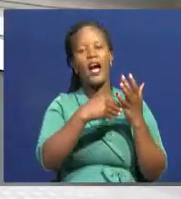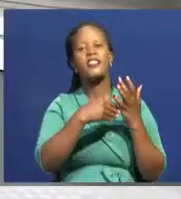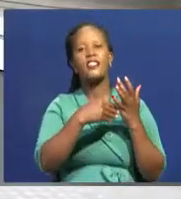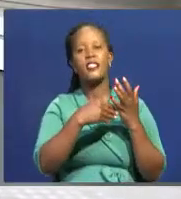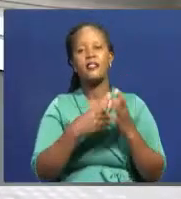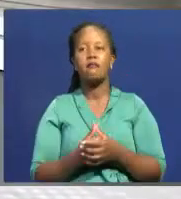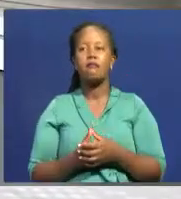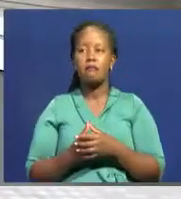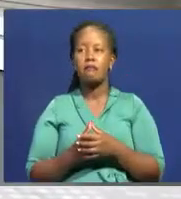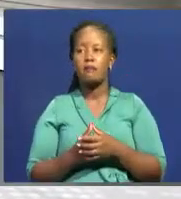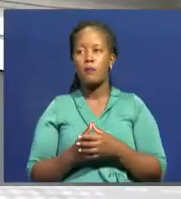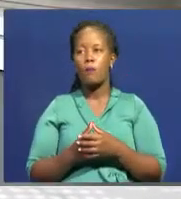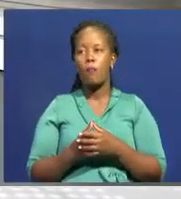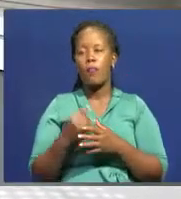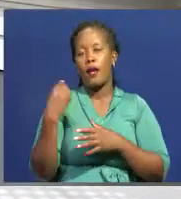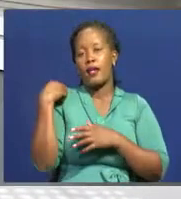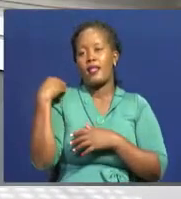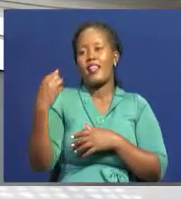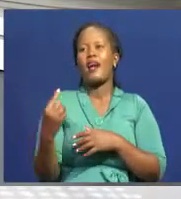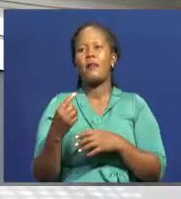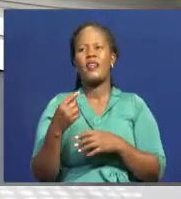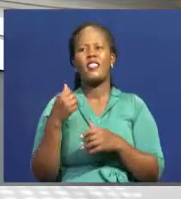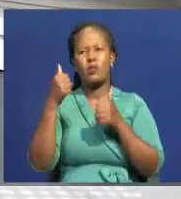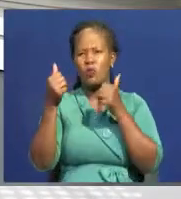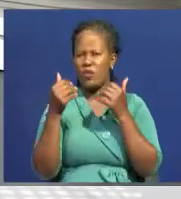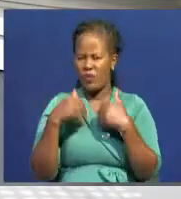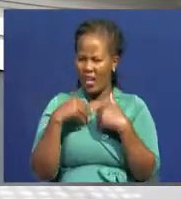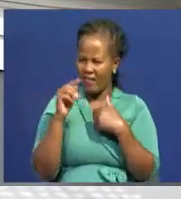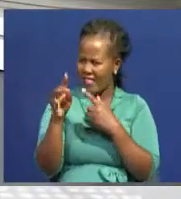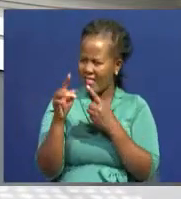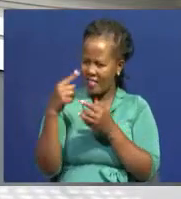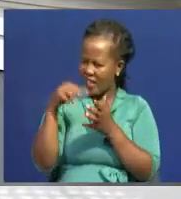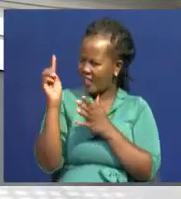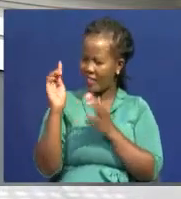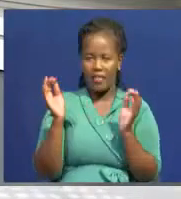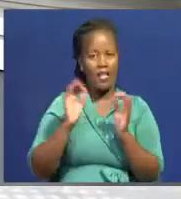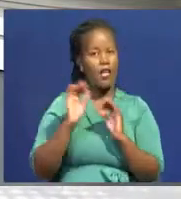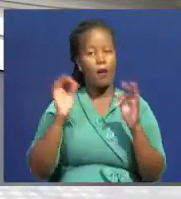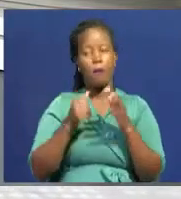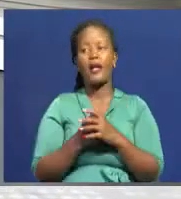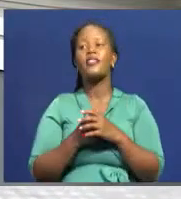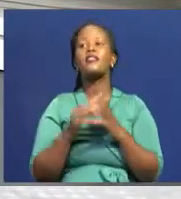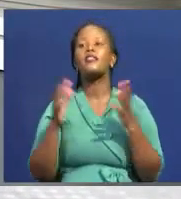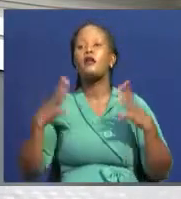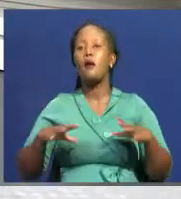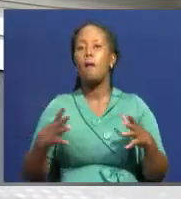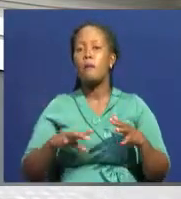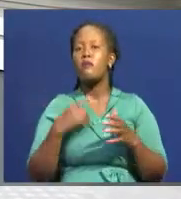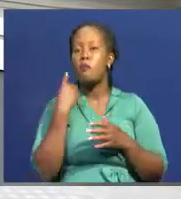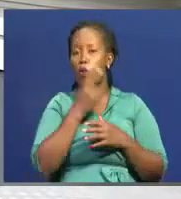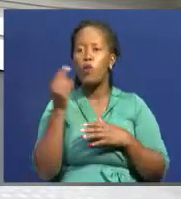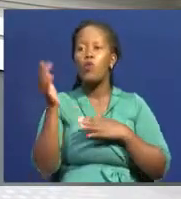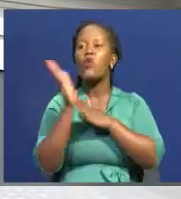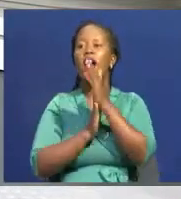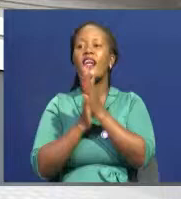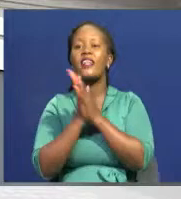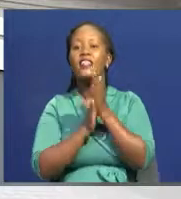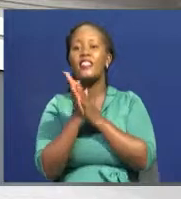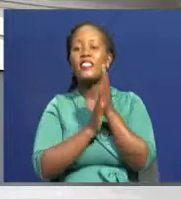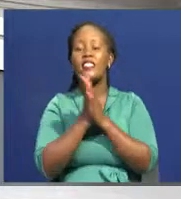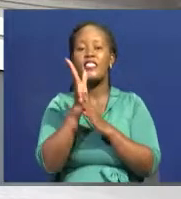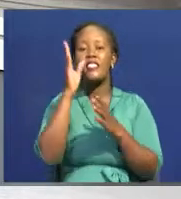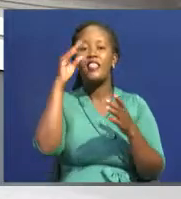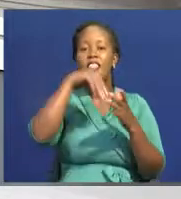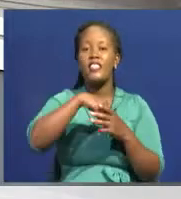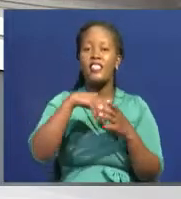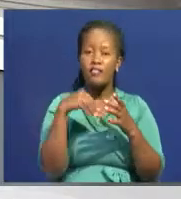I would like to say the figure that you've mentioned, that is not it. When you look at people who are really interested in investing in Kenya,